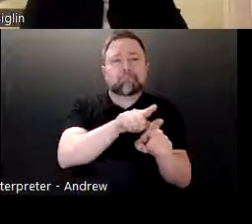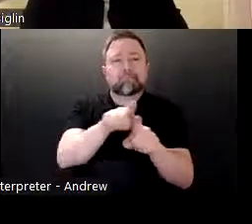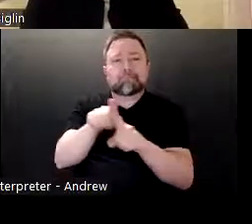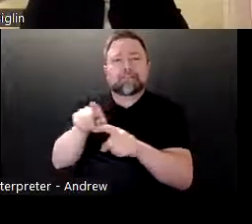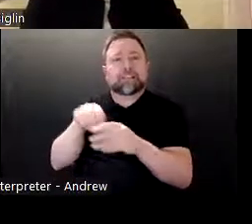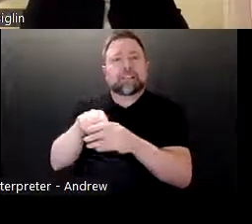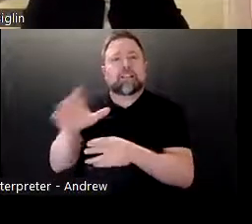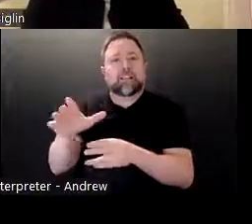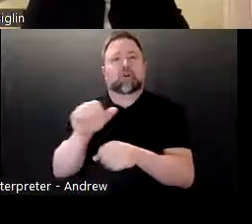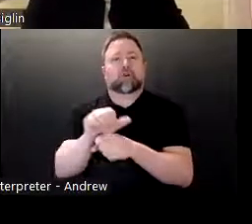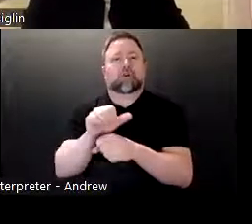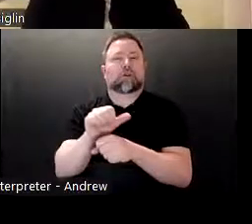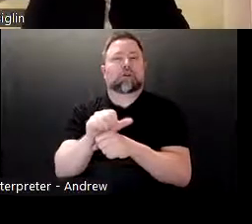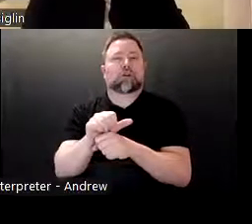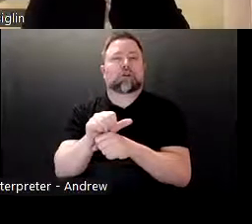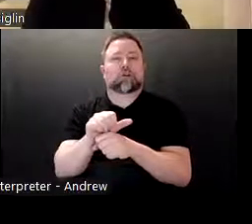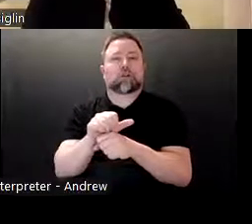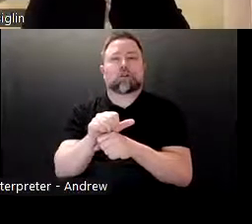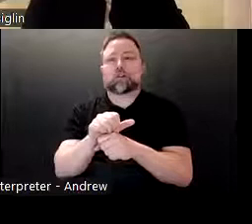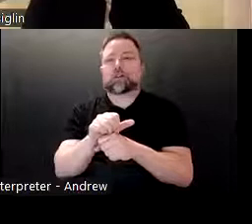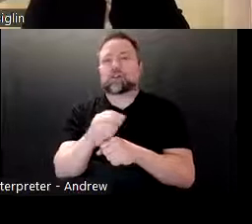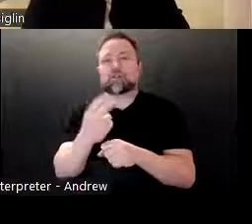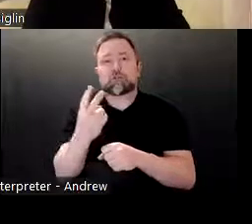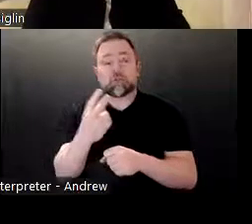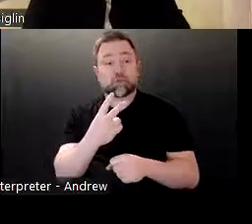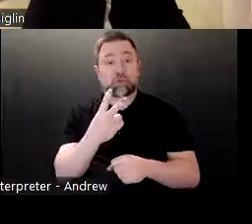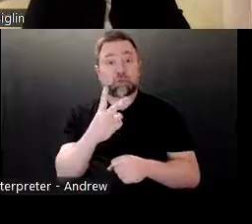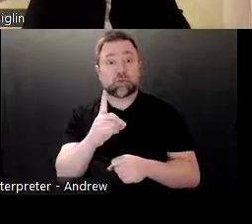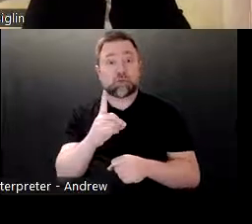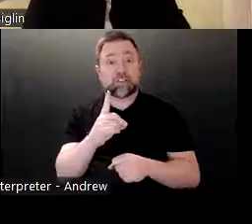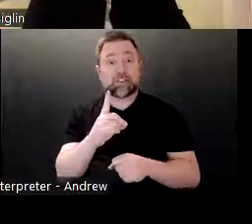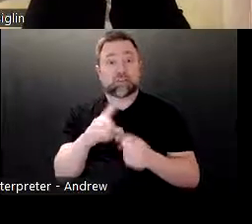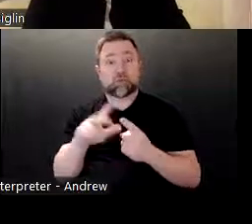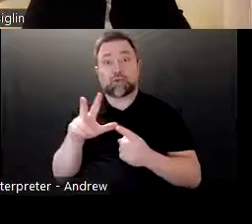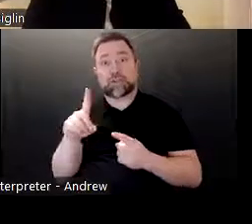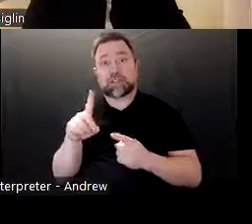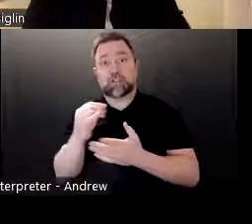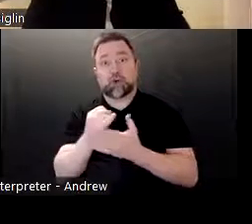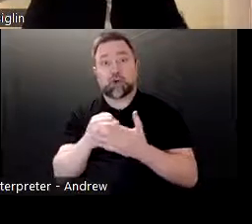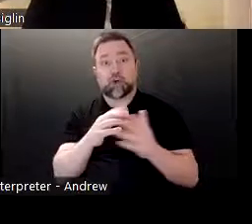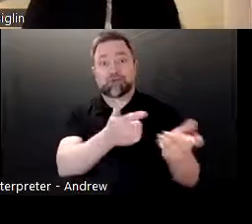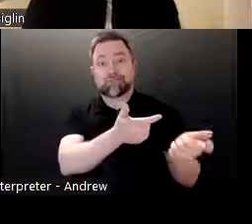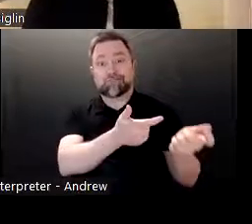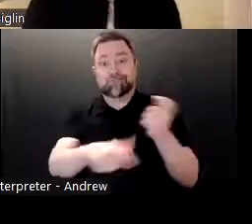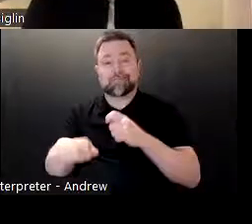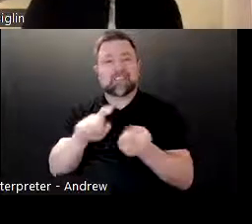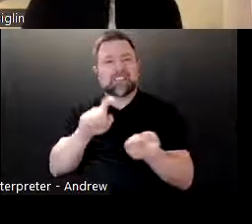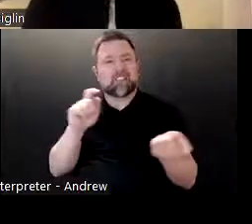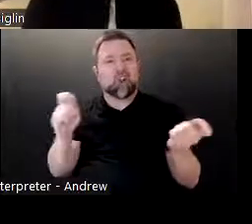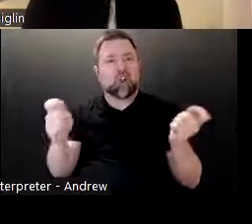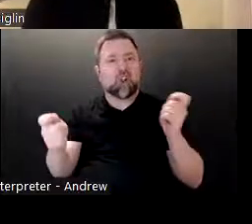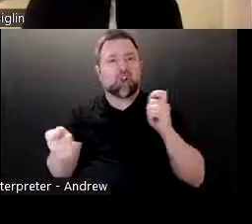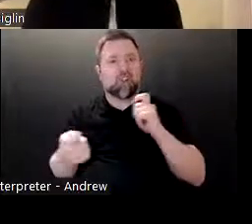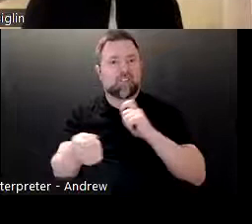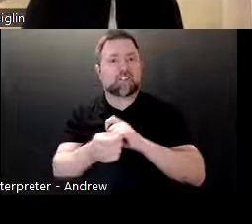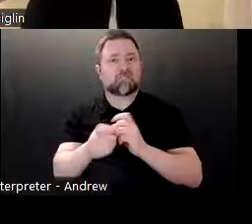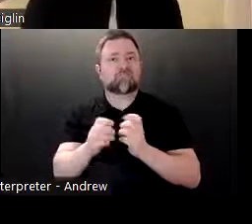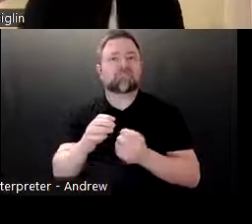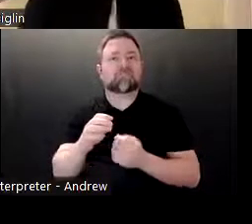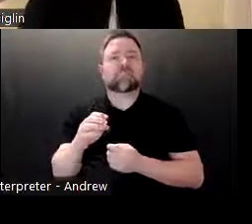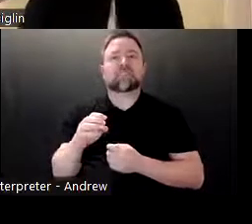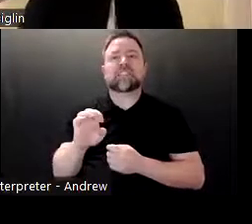moving seamlessly from 2 to 3-dimensional works of art and constantly evolving their practice. And this is just as